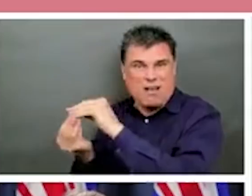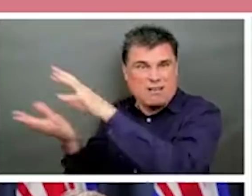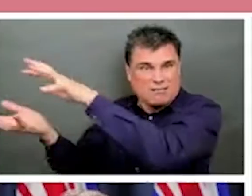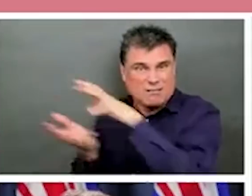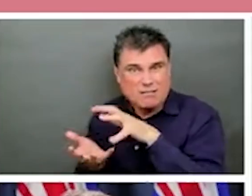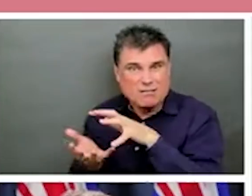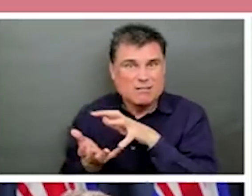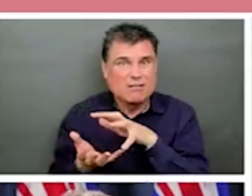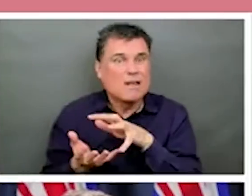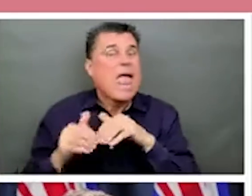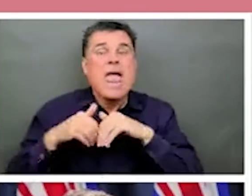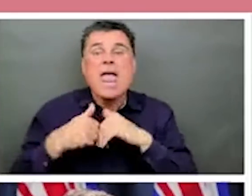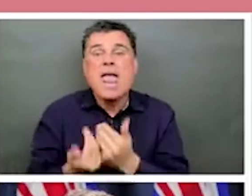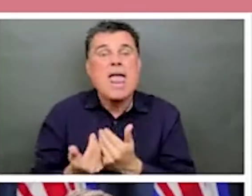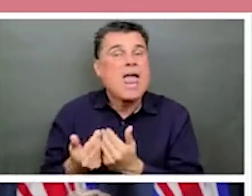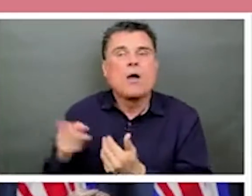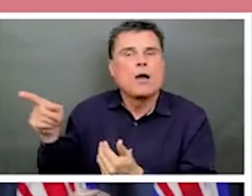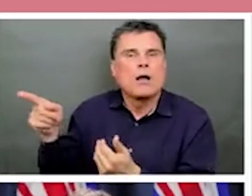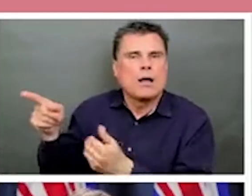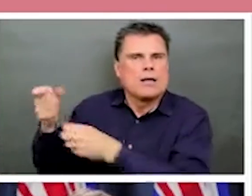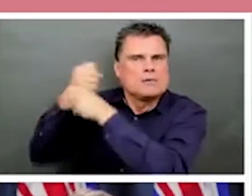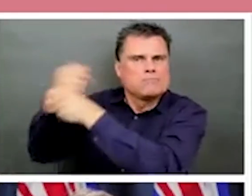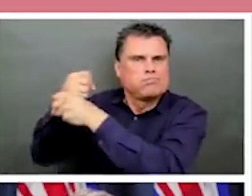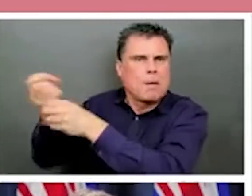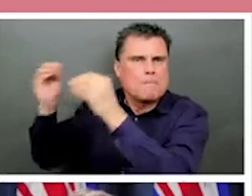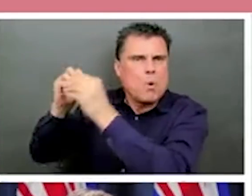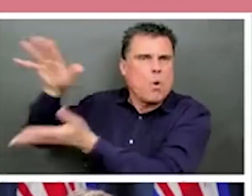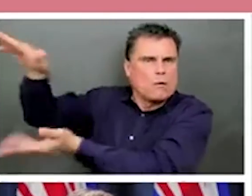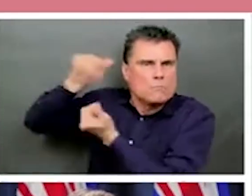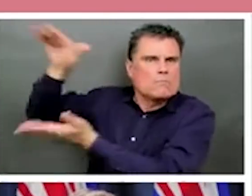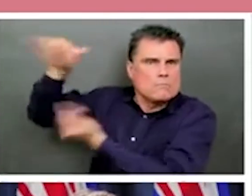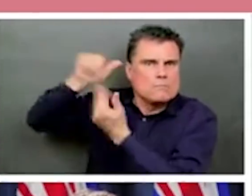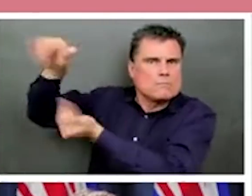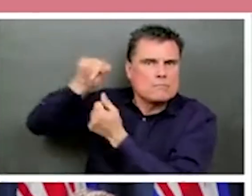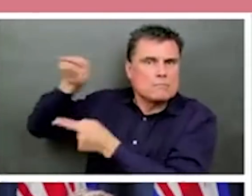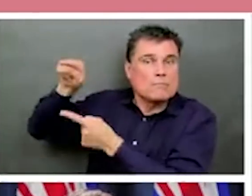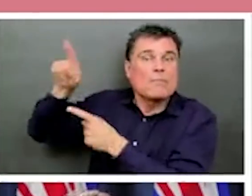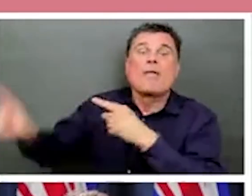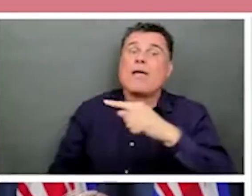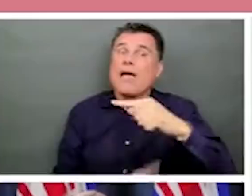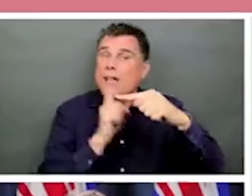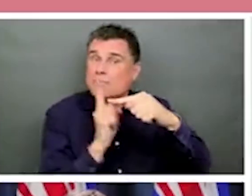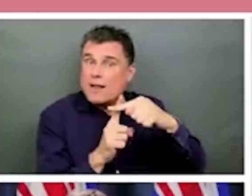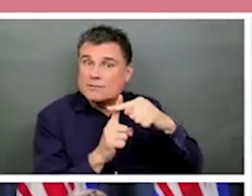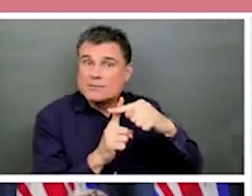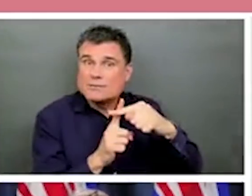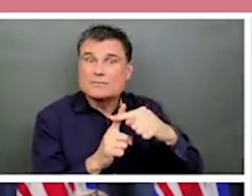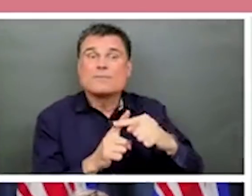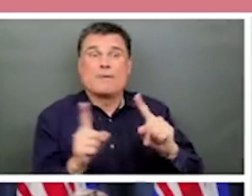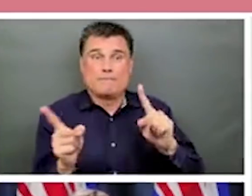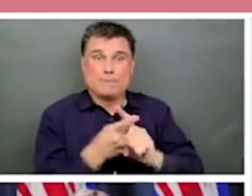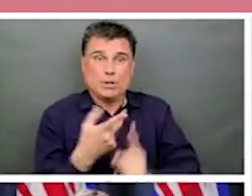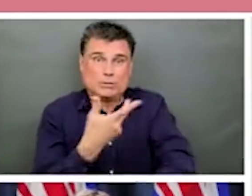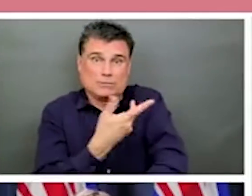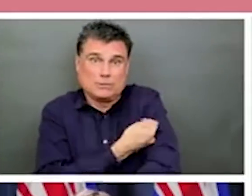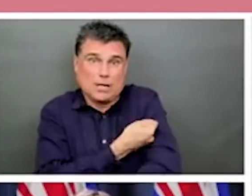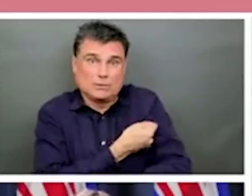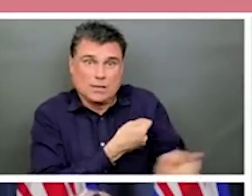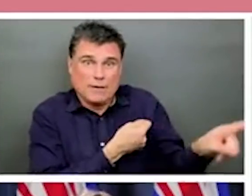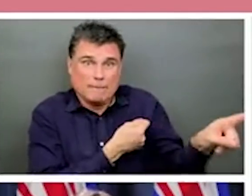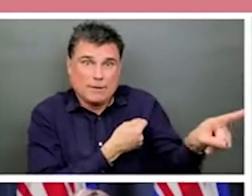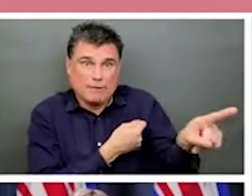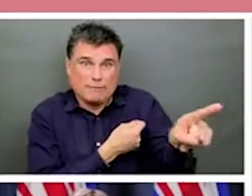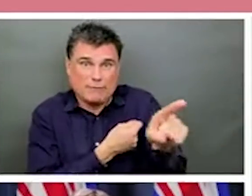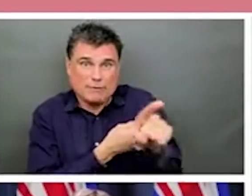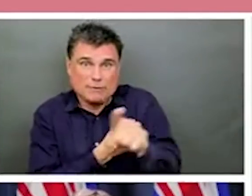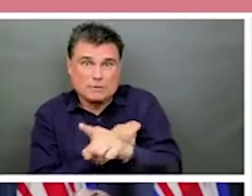shift from, and the extension of the dose 2. Because as soon as we extended dose 2 to 16 weeks, what that allowed us,